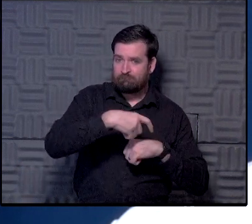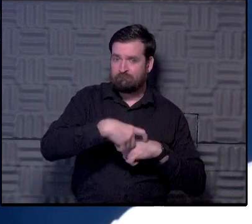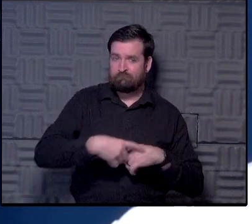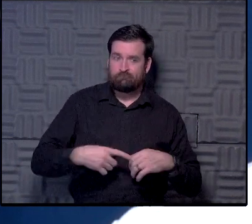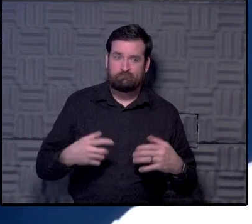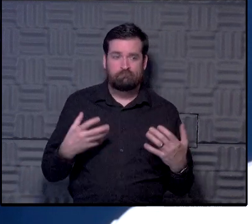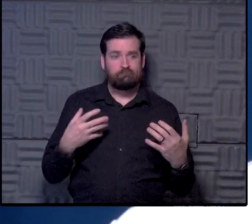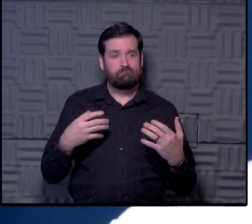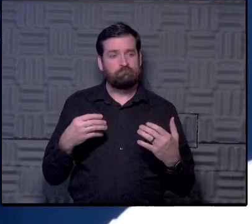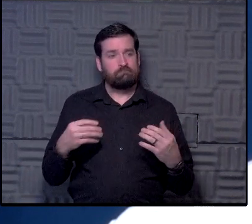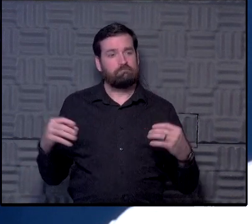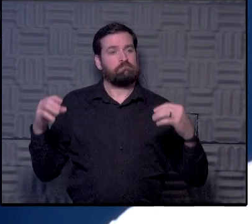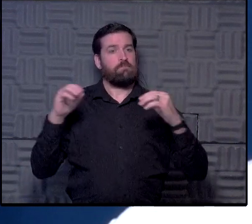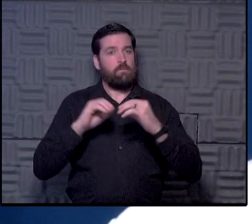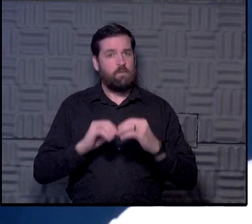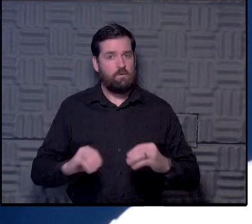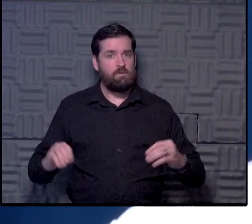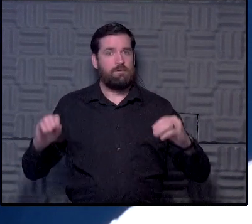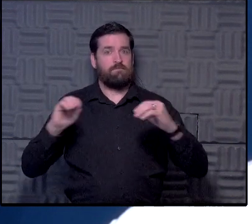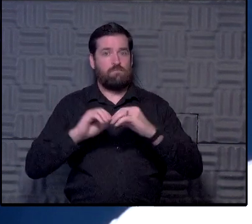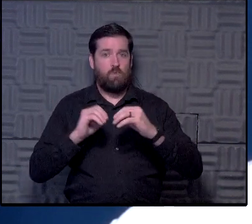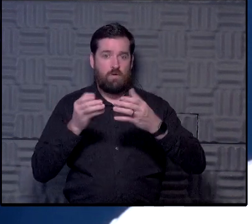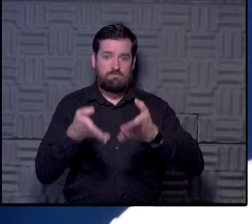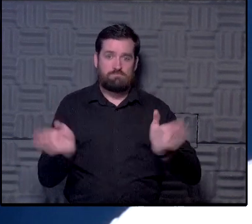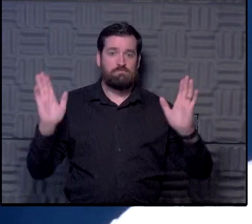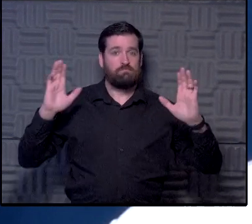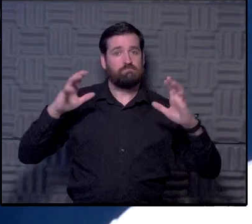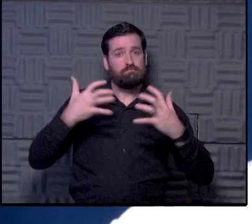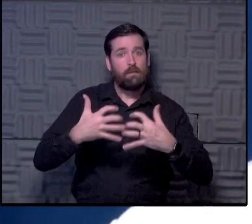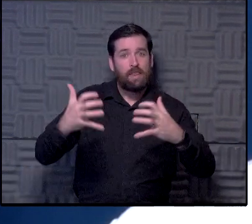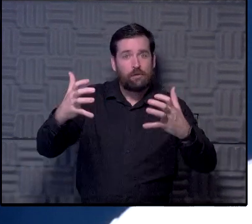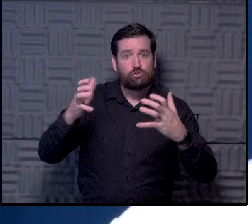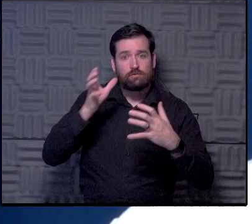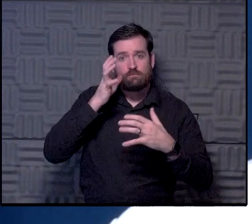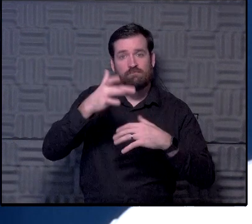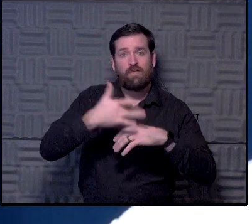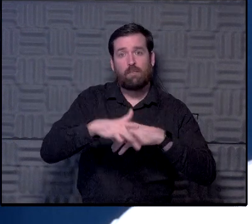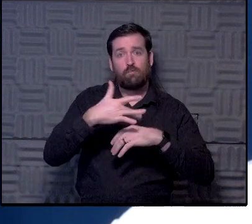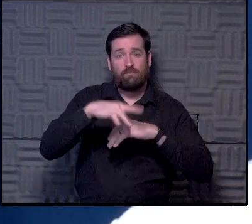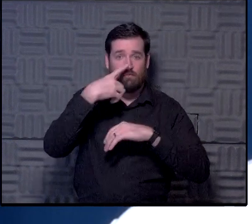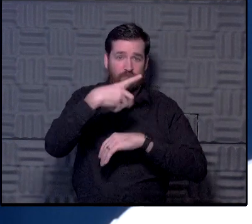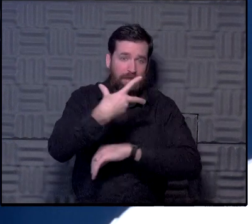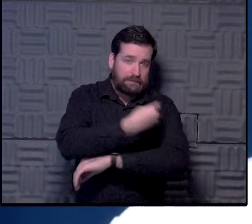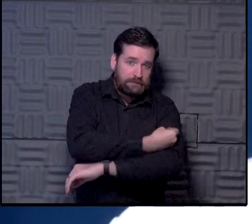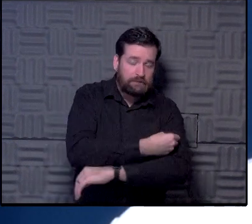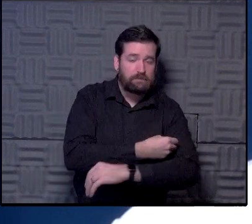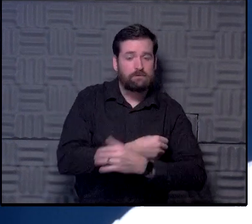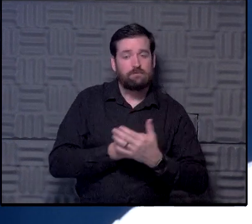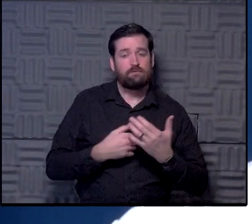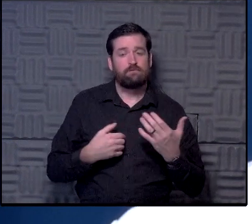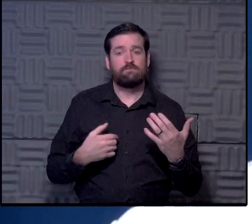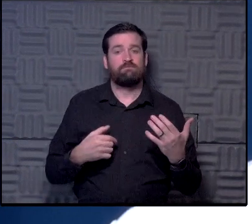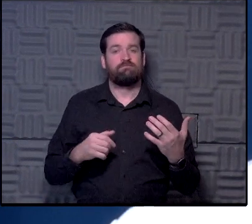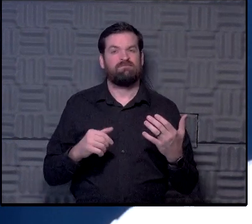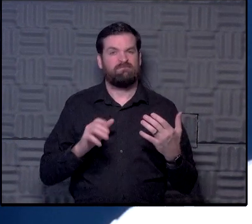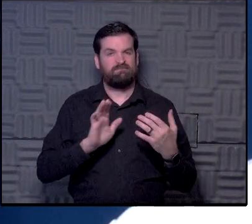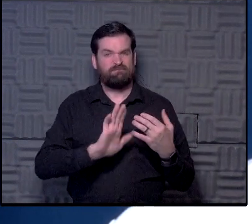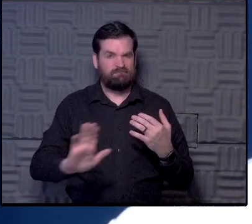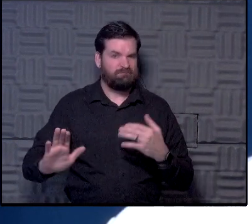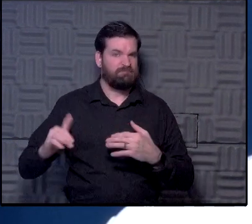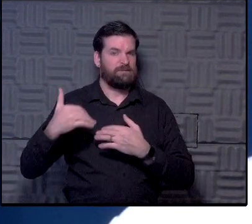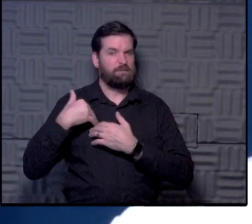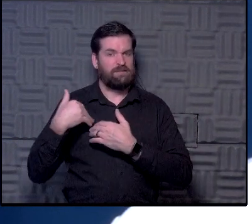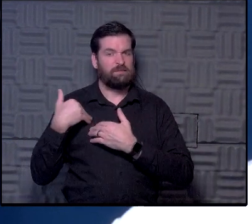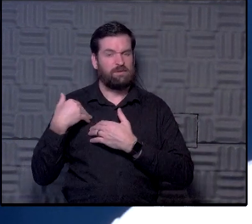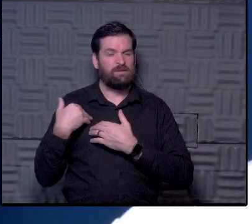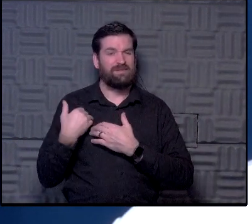more of the general population will be eligible for vaccination, the responsibility for each of us begins